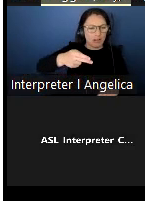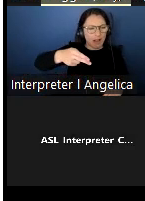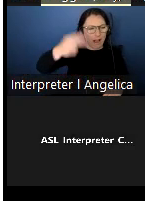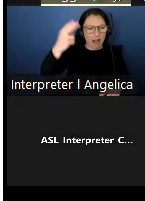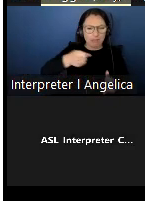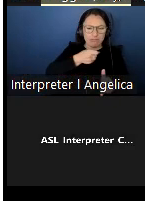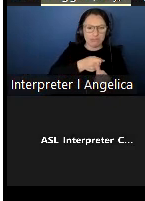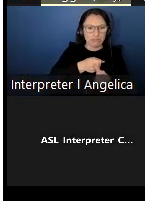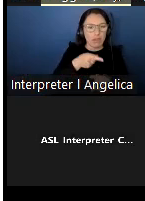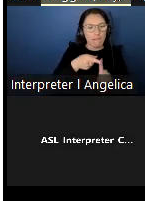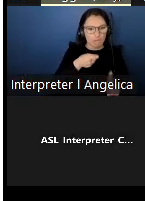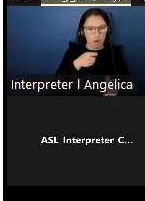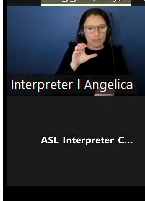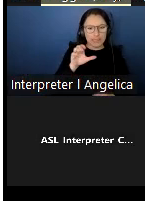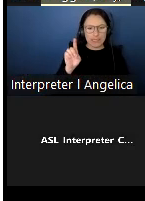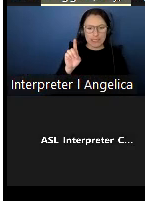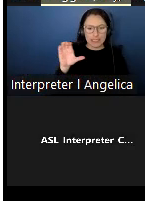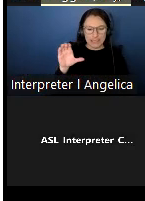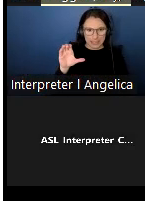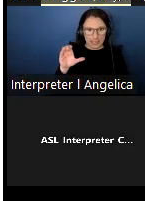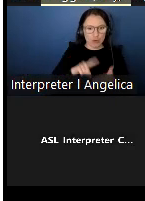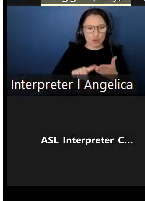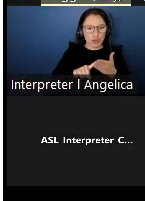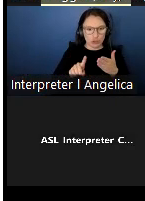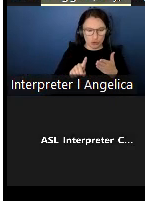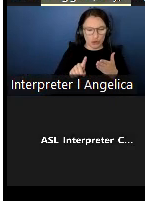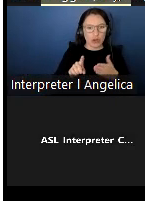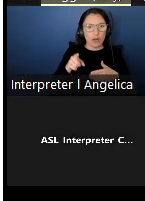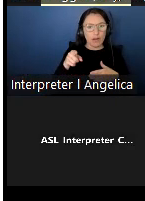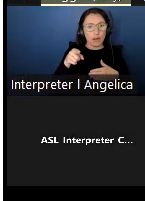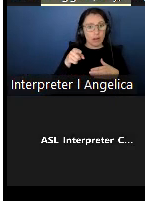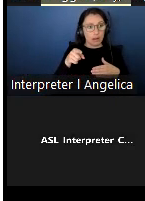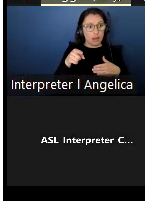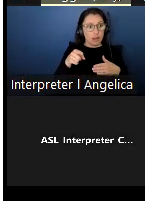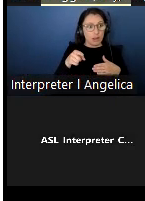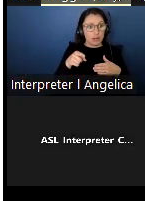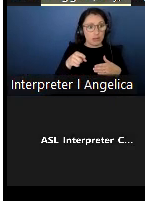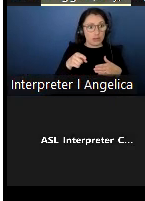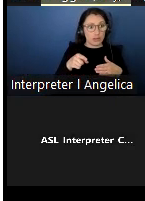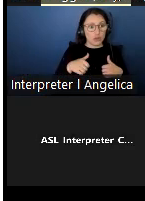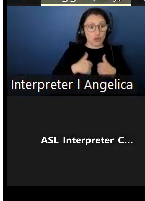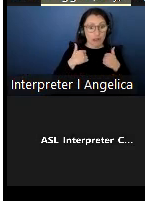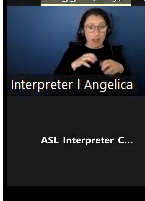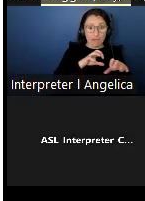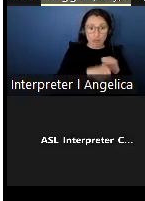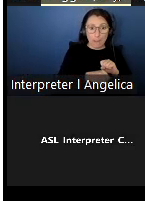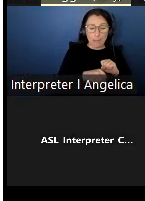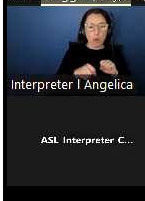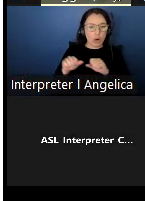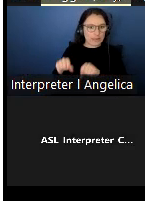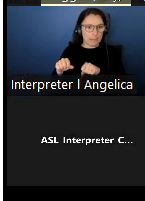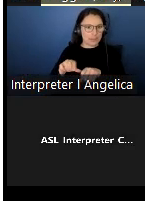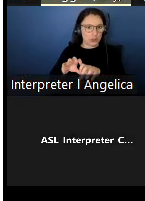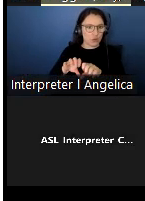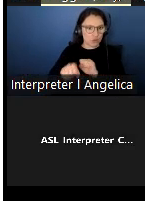research, and it found that someone surviving rape or attempted rape has an estimated loss of